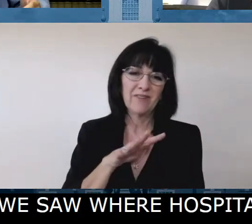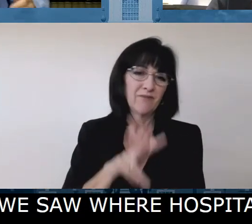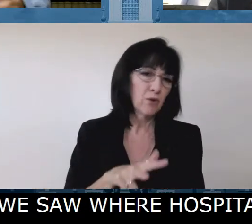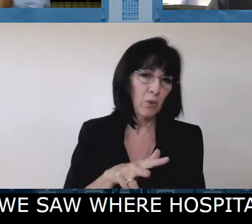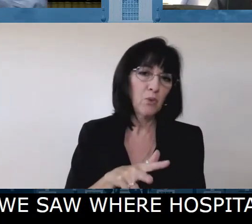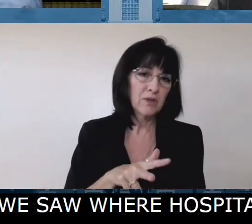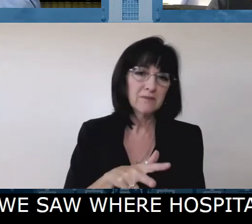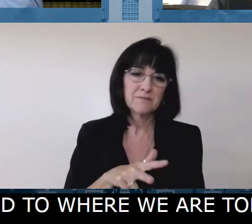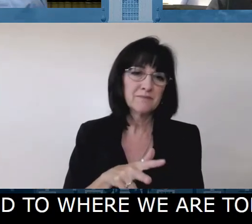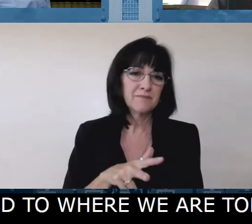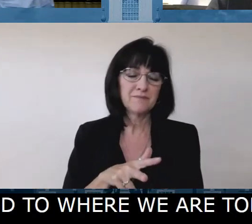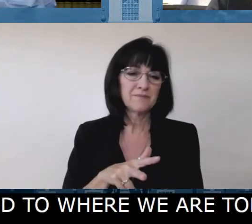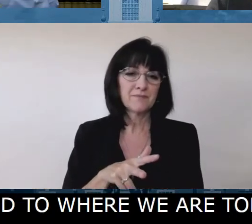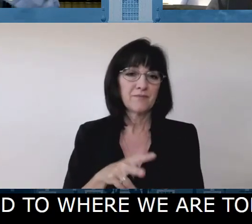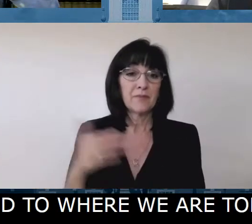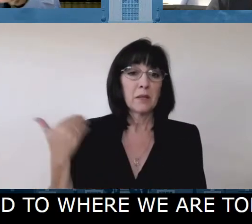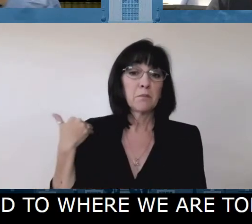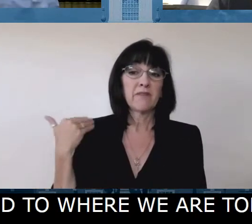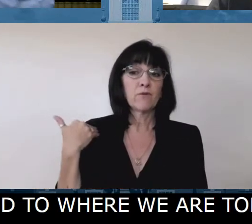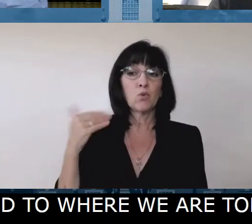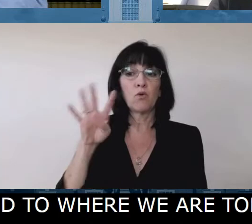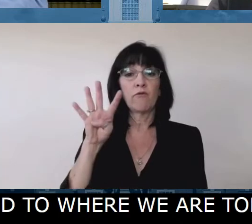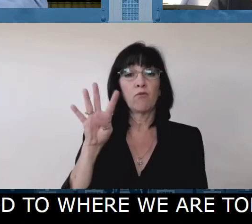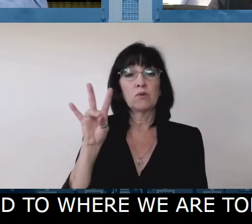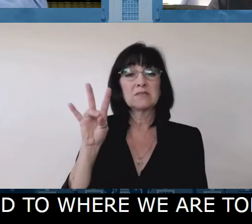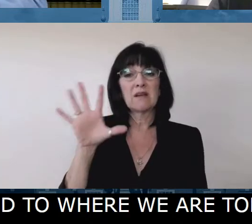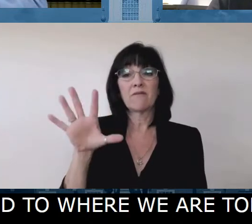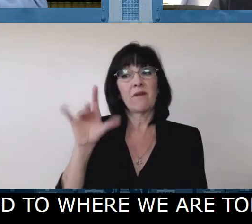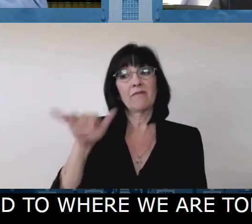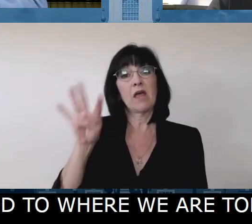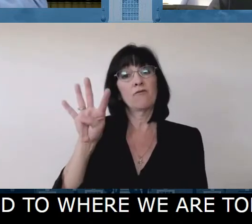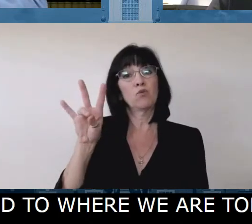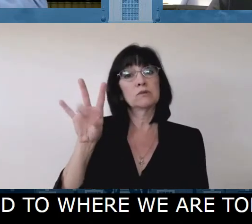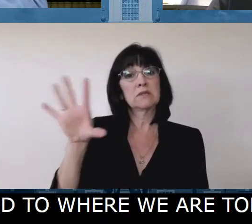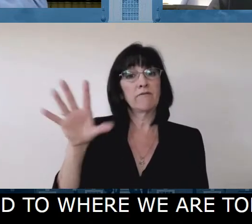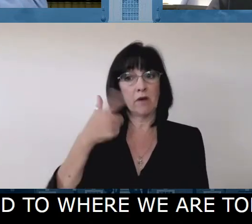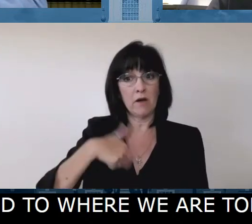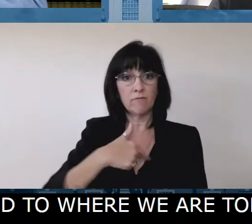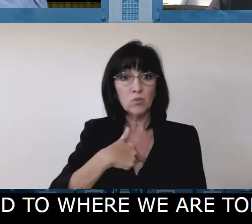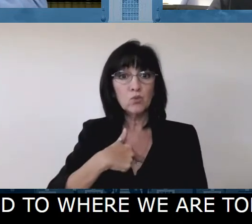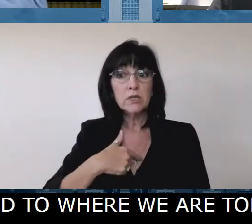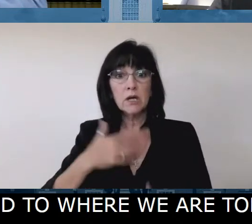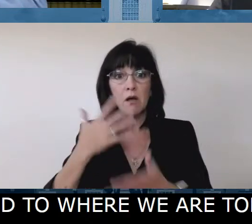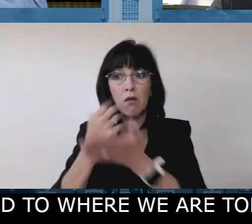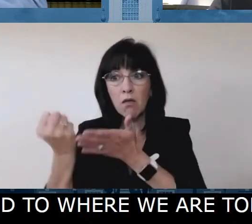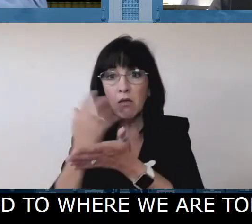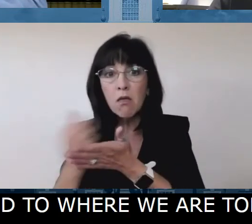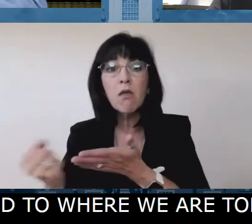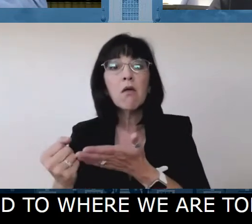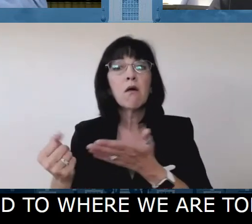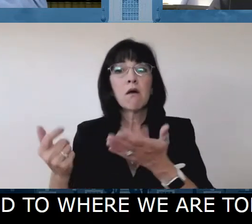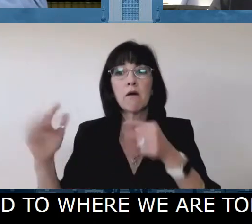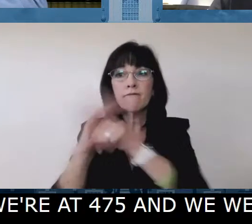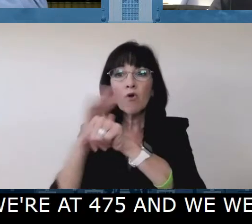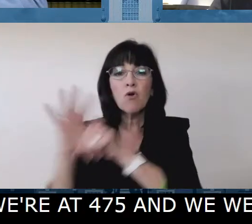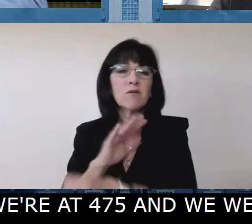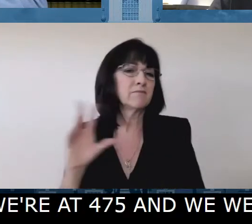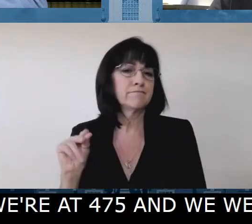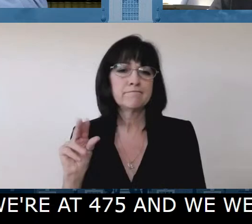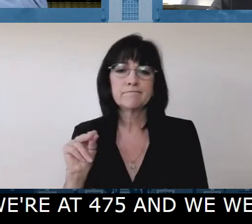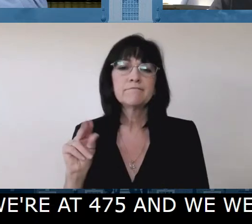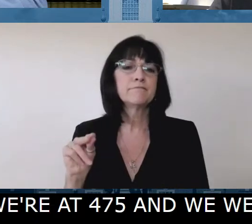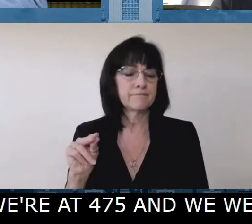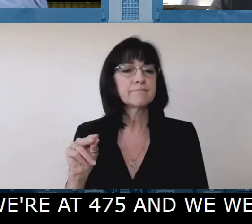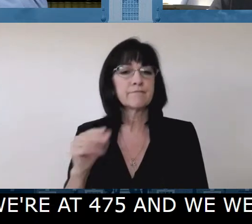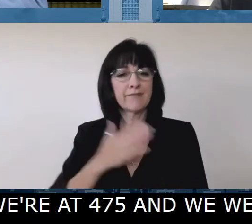53 today. We're at 475, and we weren't bumping up against that limitation. What happens is in the hospitals, we're very good